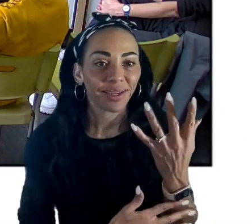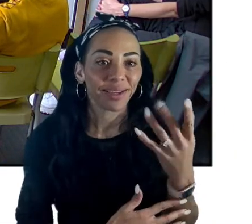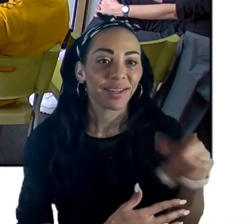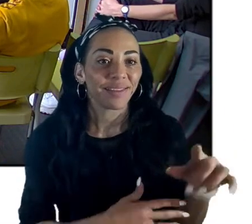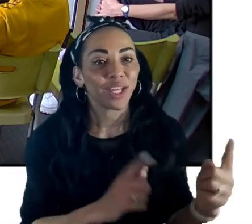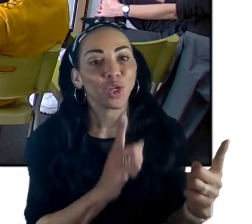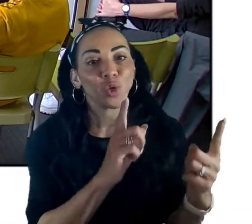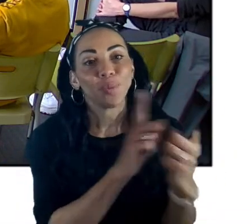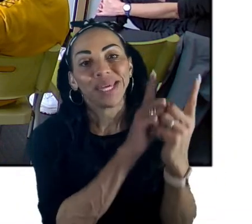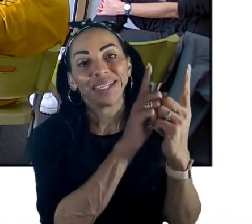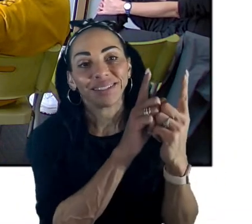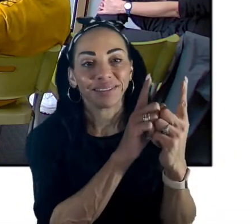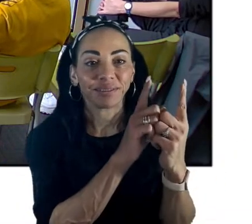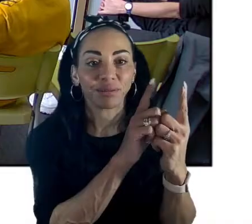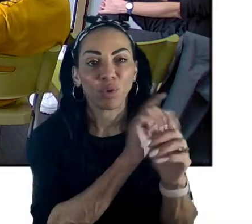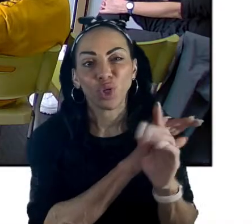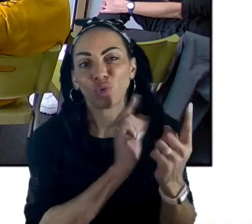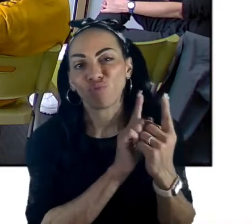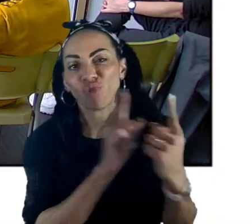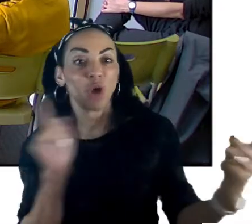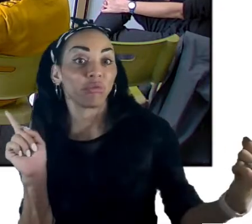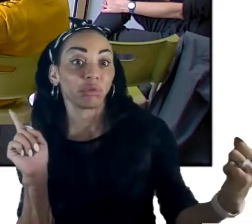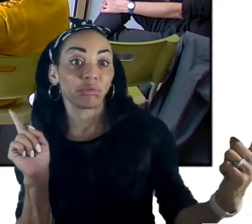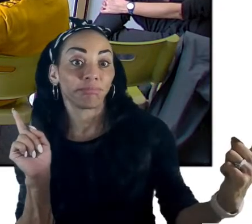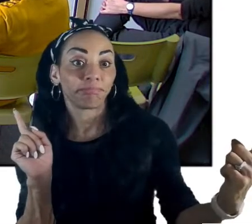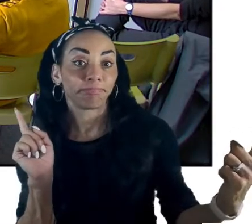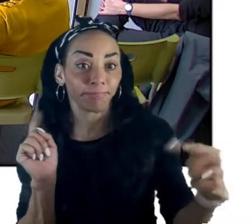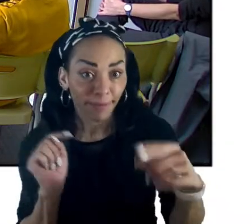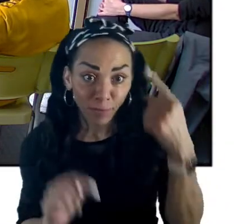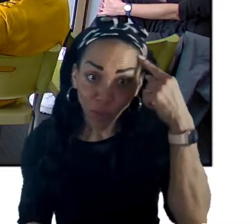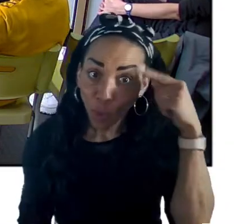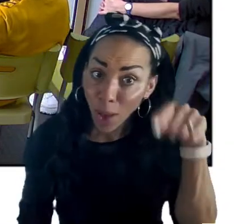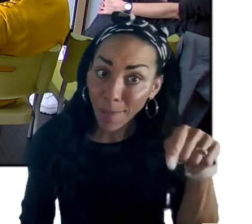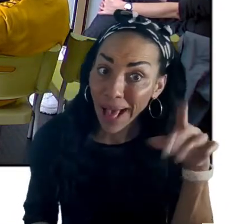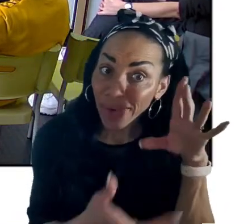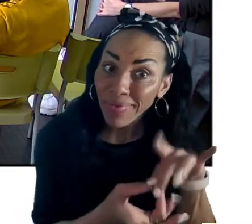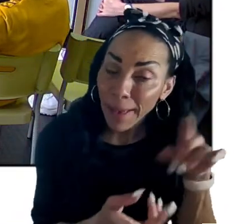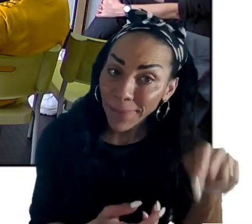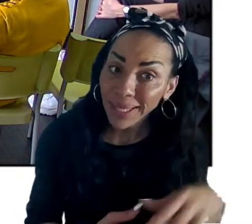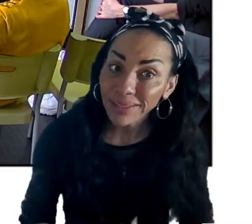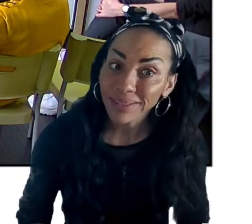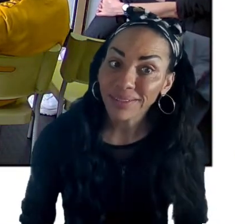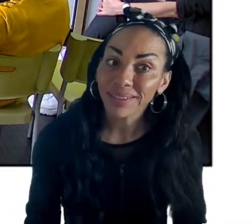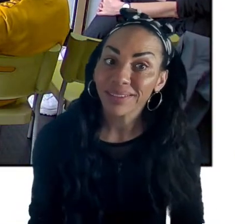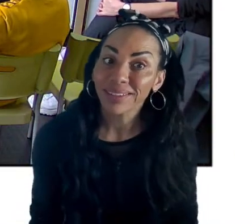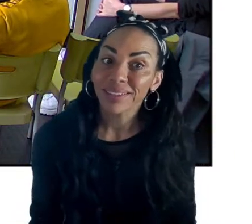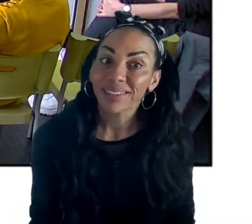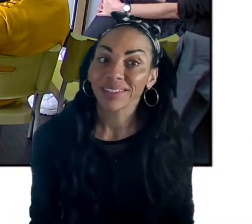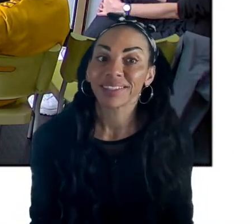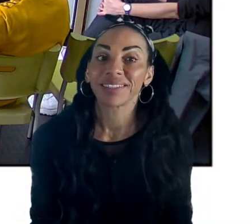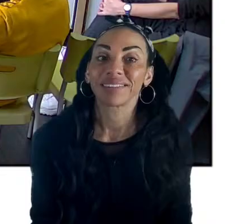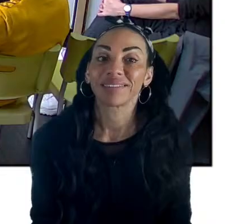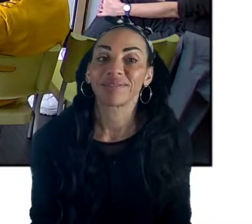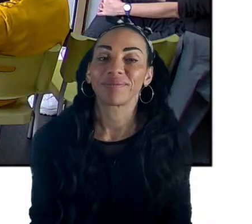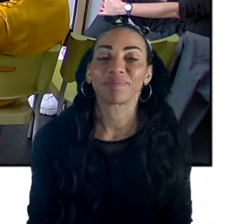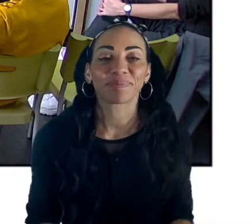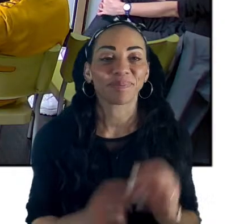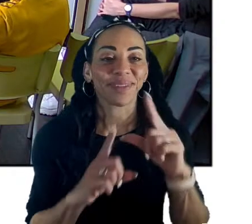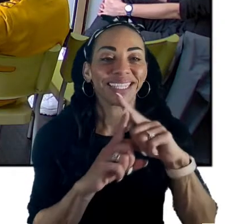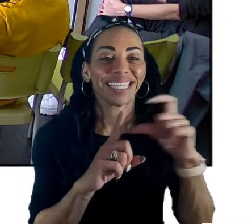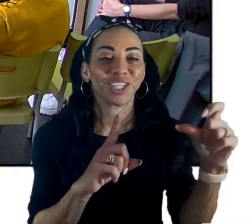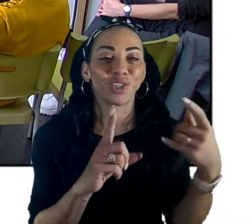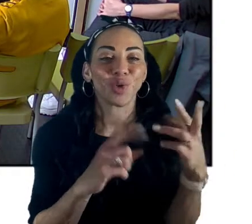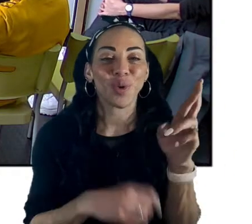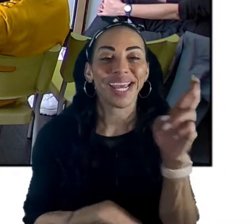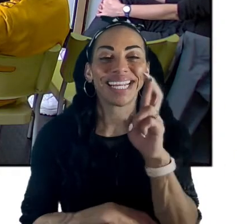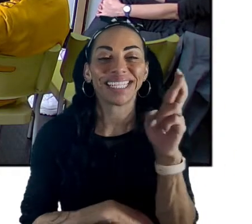wondering if you thought about, I don't know, that bit of it as well, the digital intimacy part, rather than